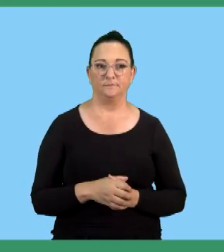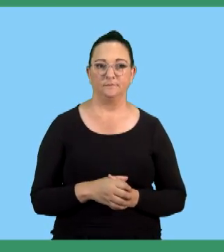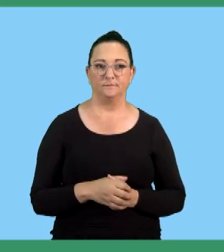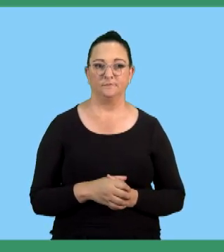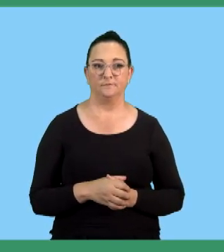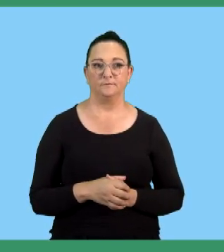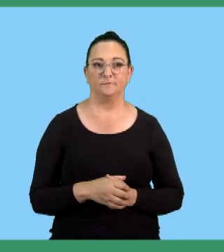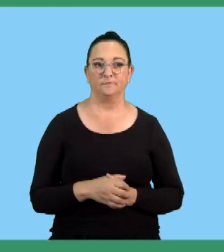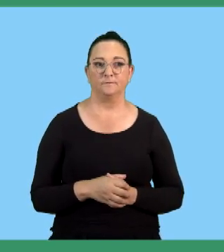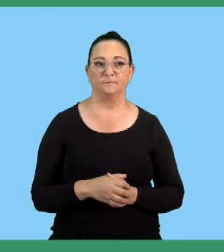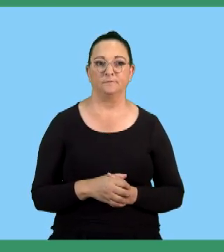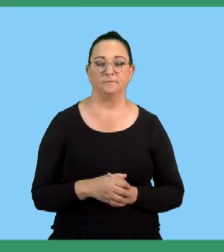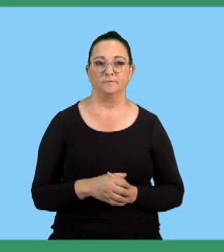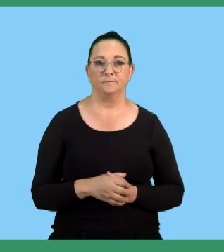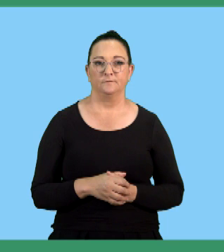You got that one right.